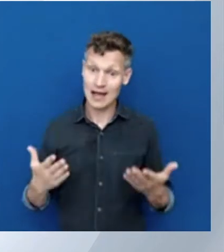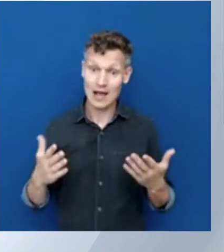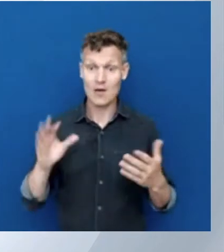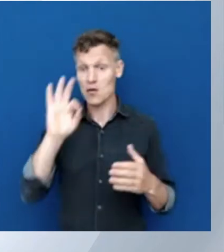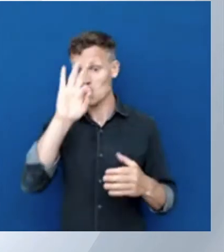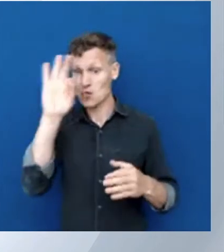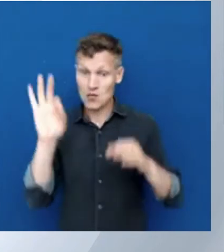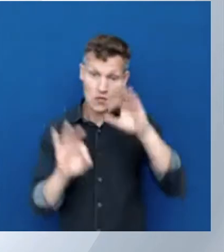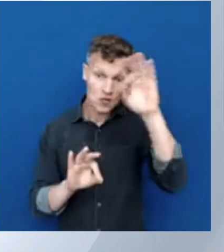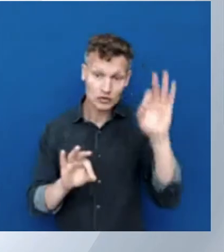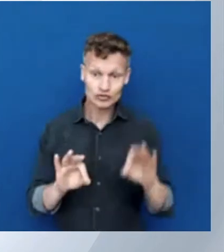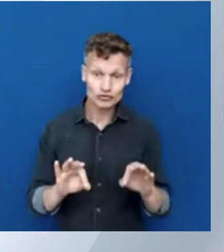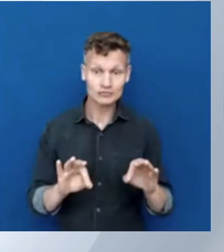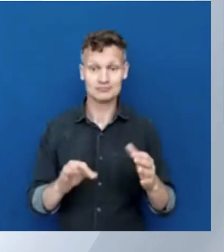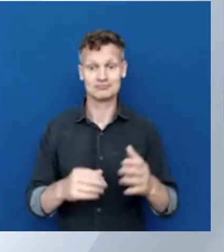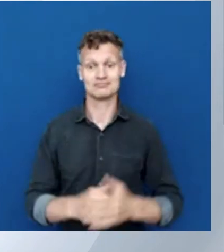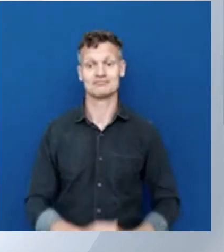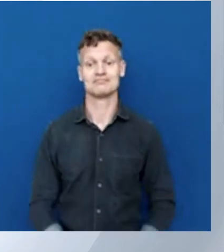Yeah.